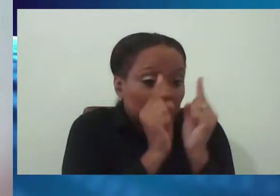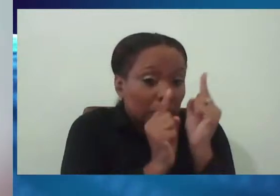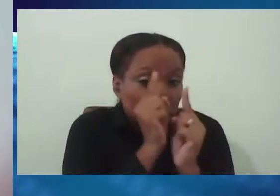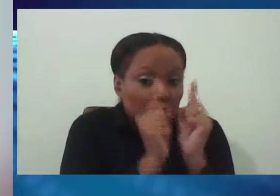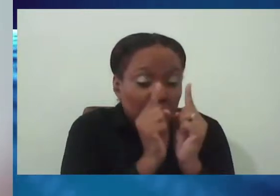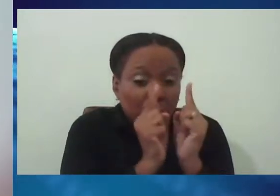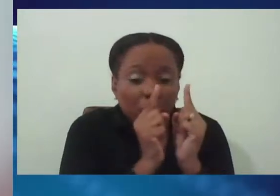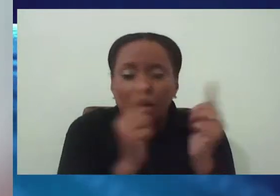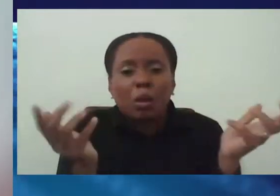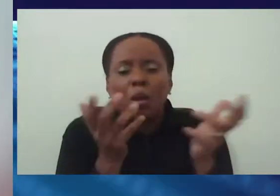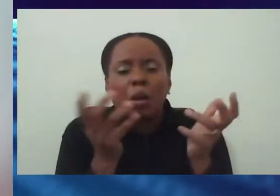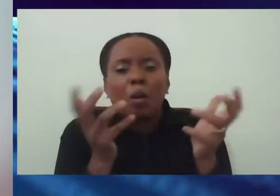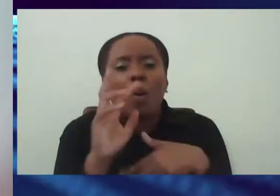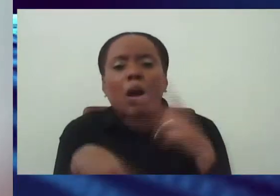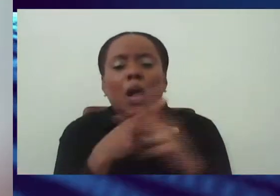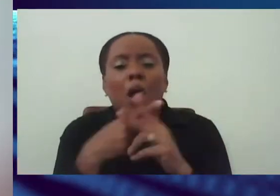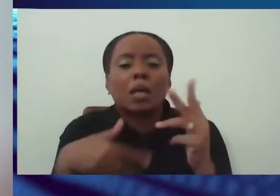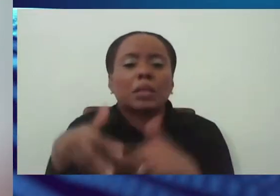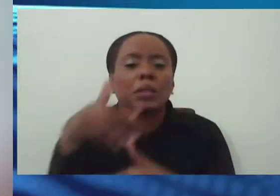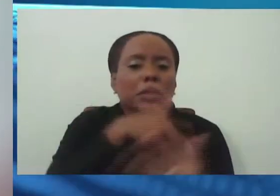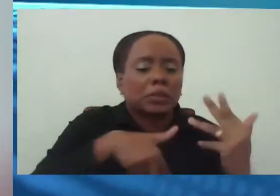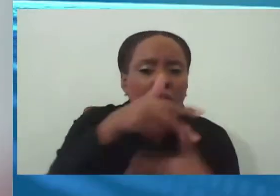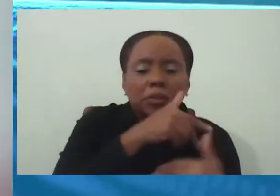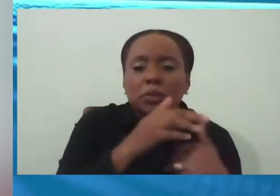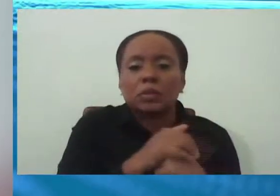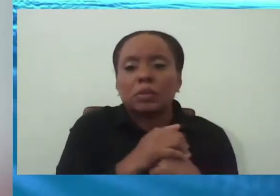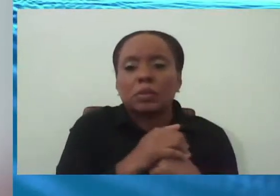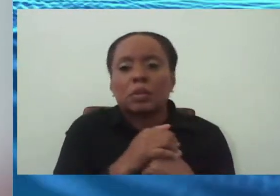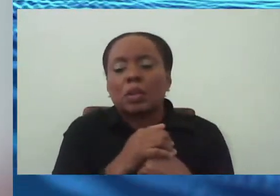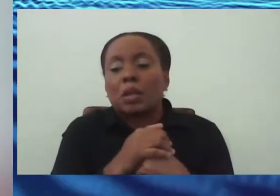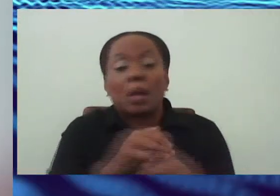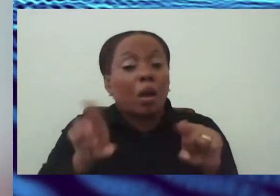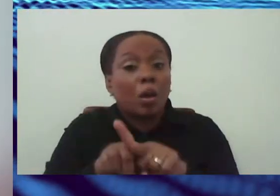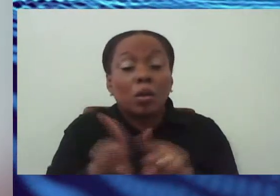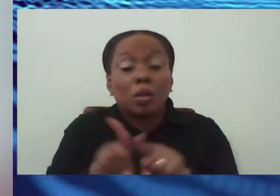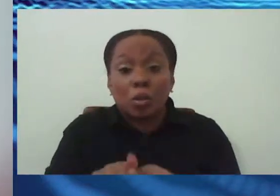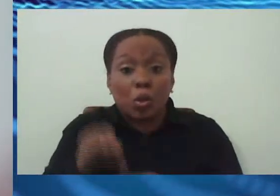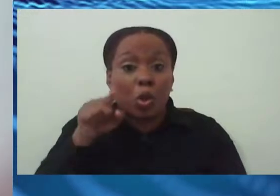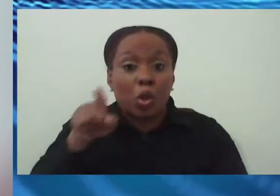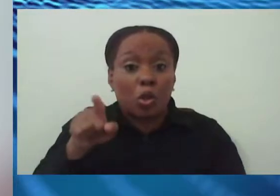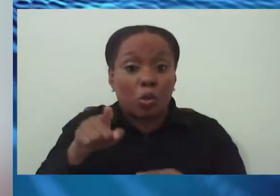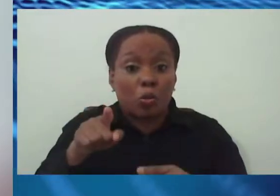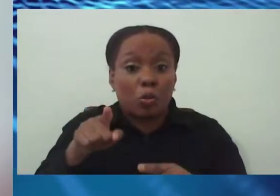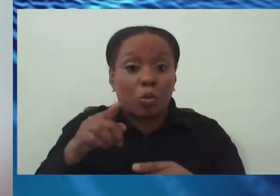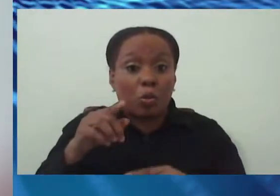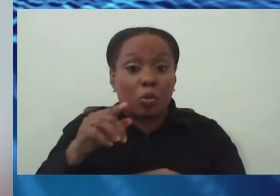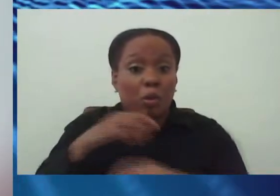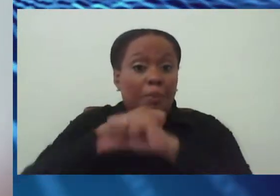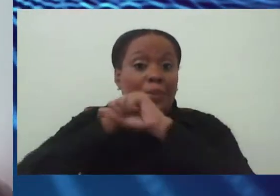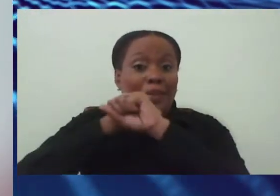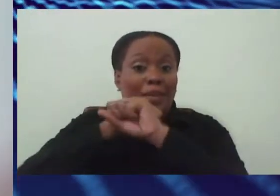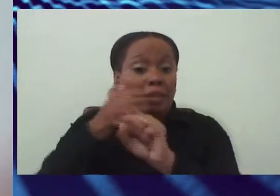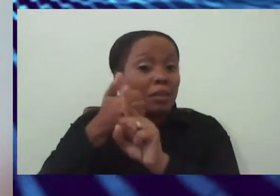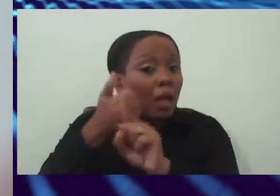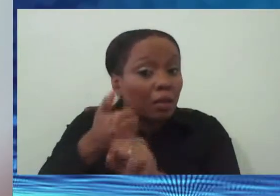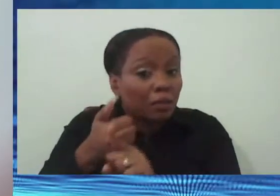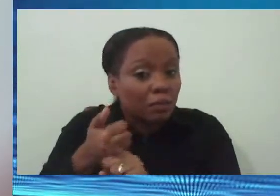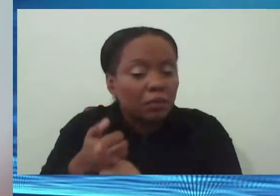protection. Those are 3 important parameters that help us to get a level of, an idea of the level of risk